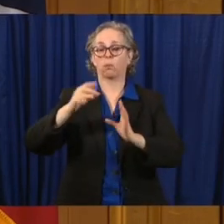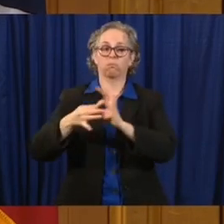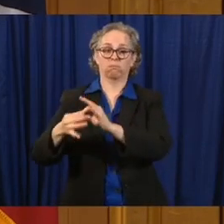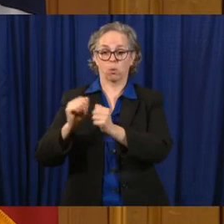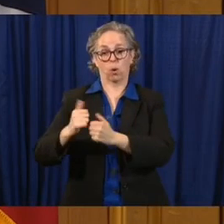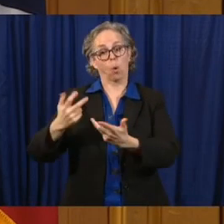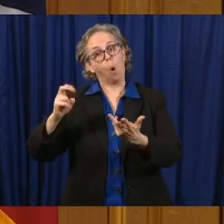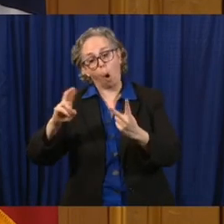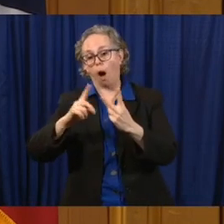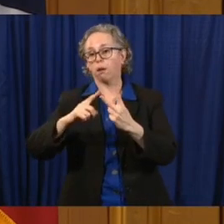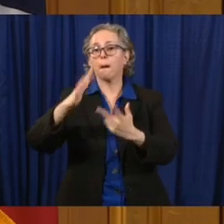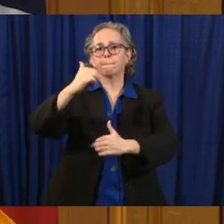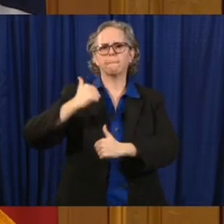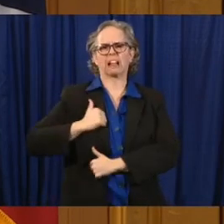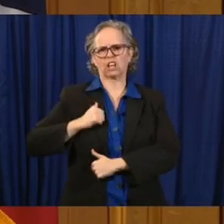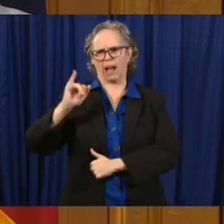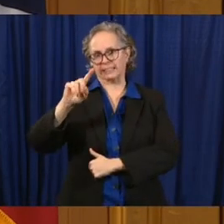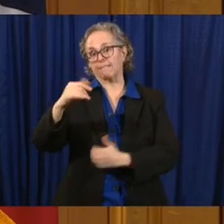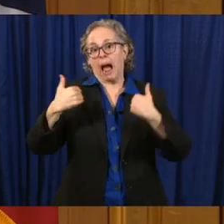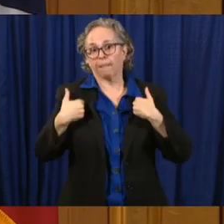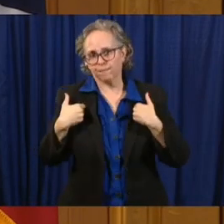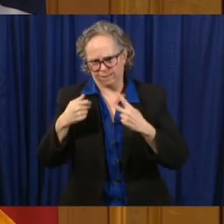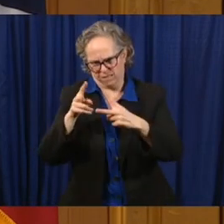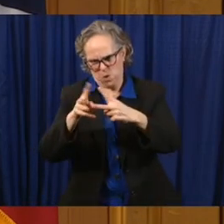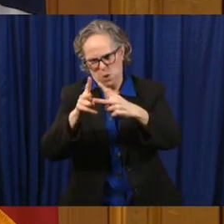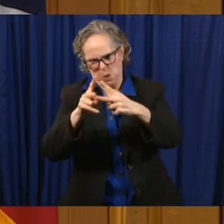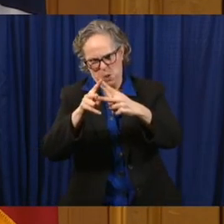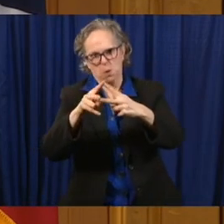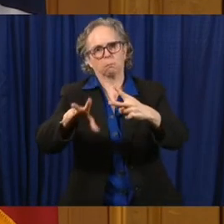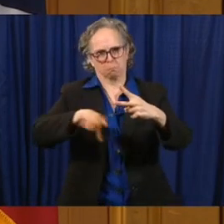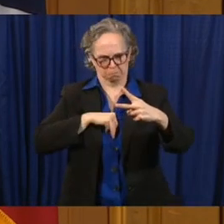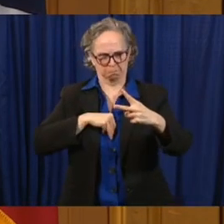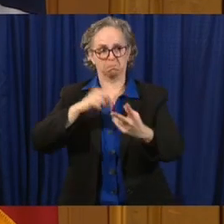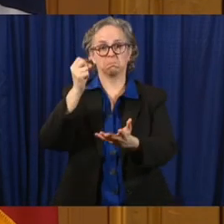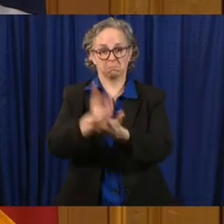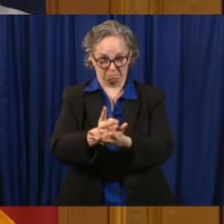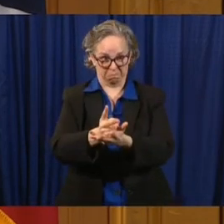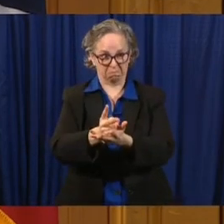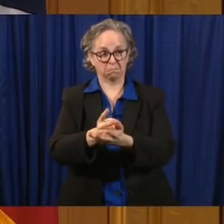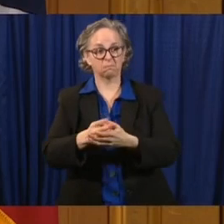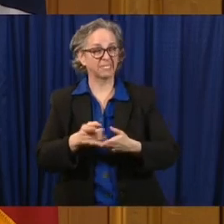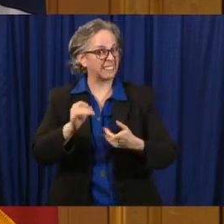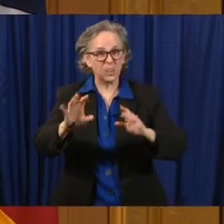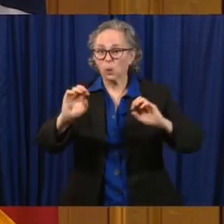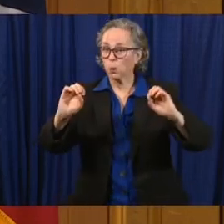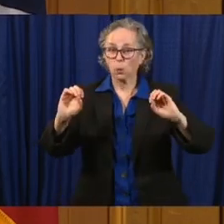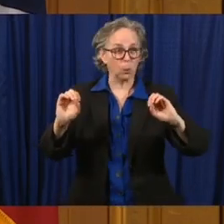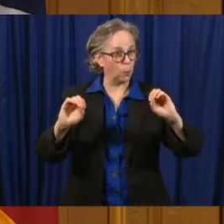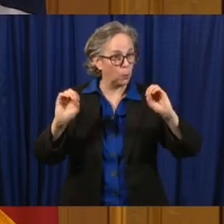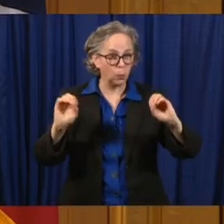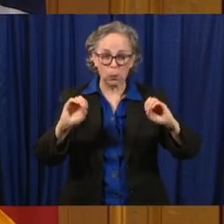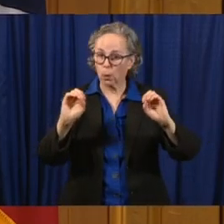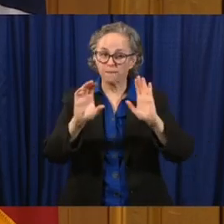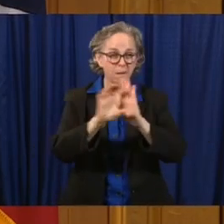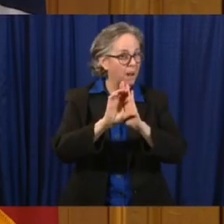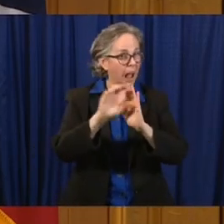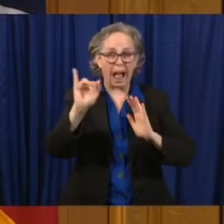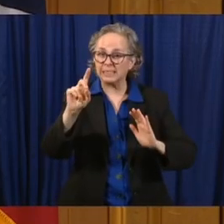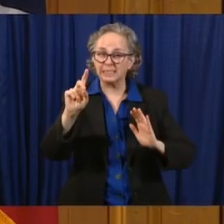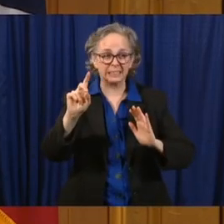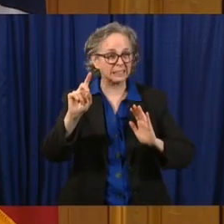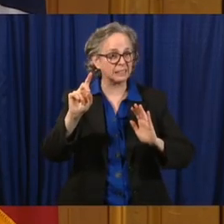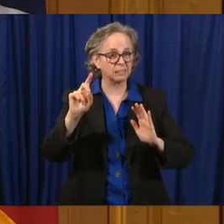Sale of liquor to a person with a valid non-Ohio photo ID may only occur with additional information showing that person